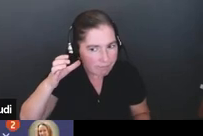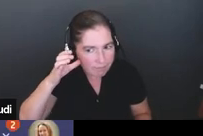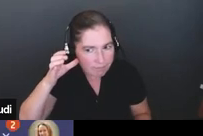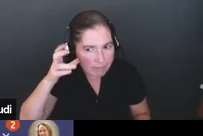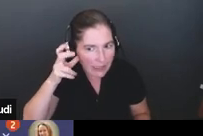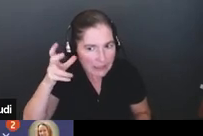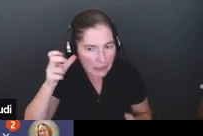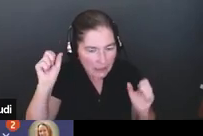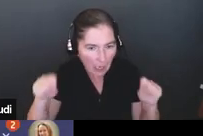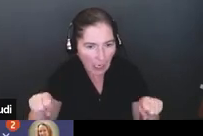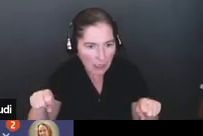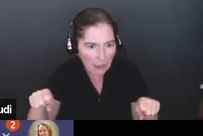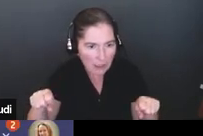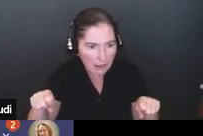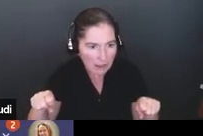them.